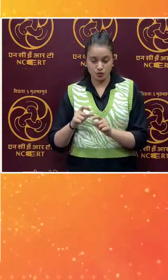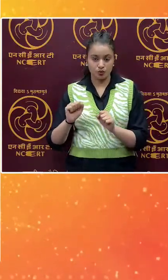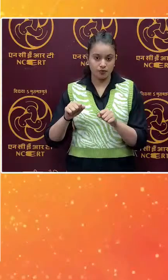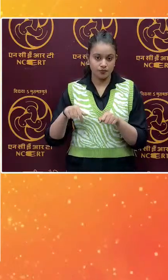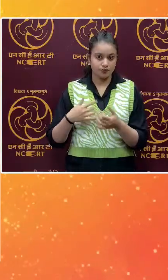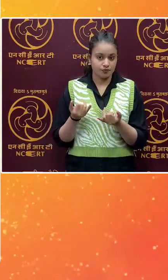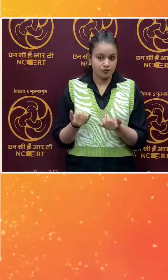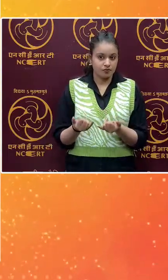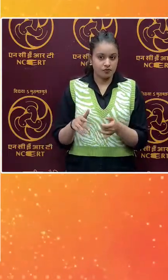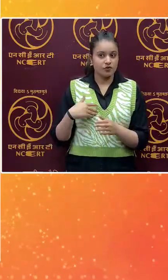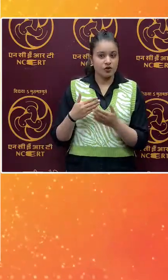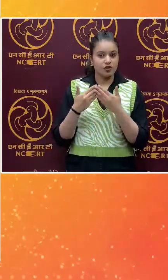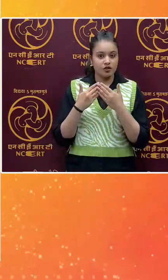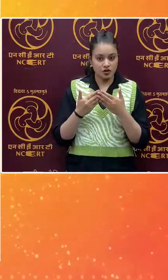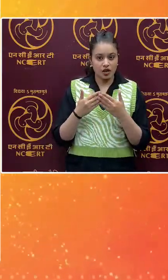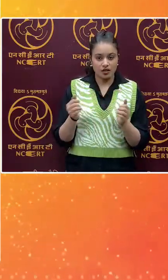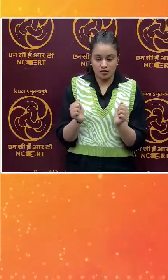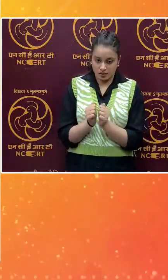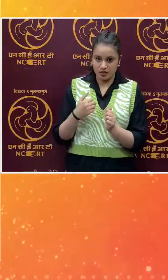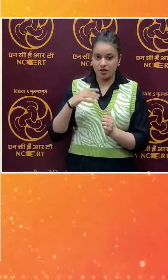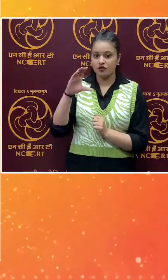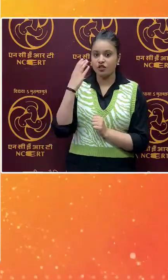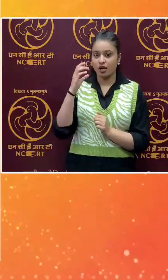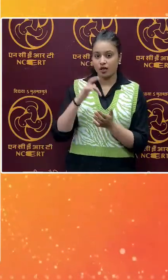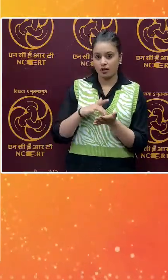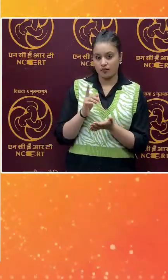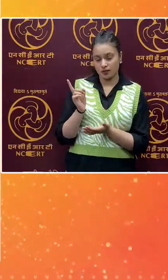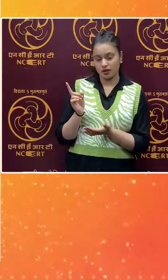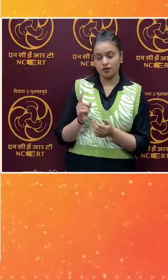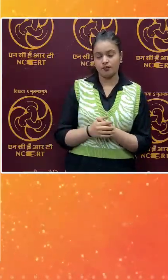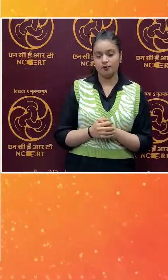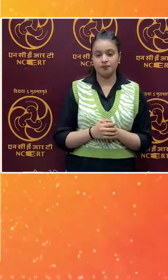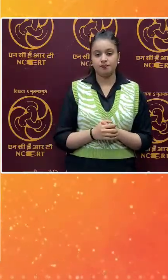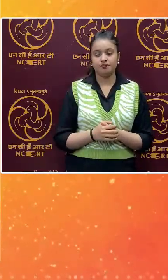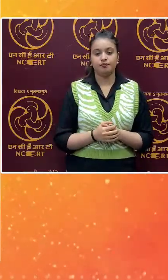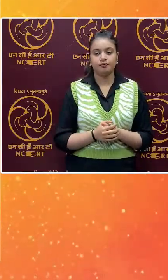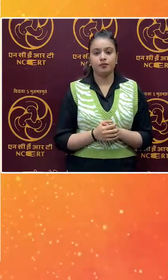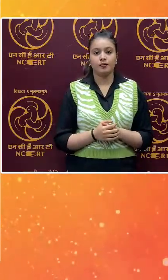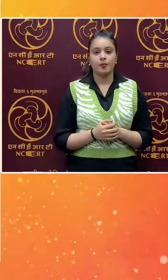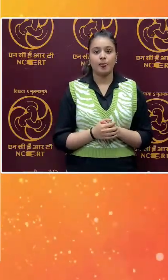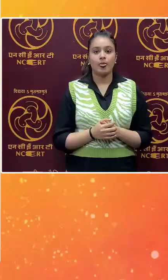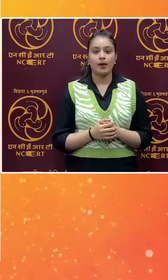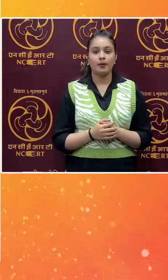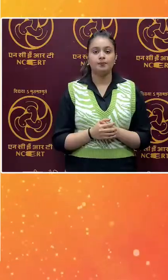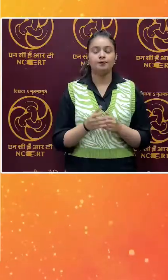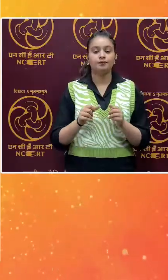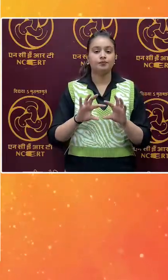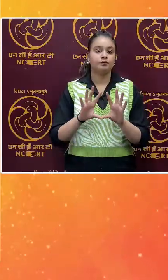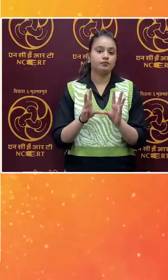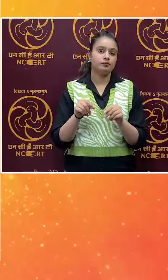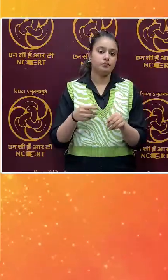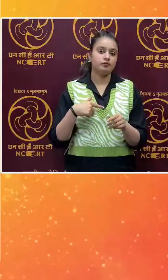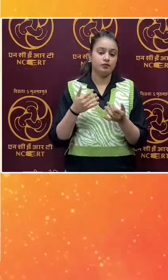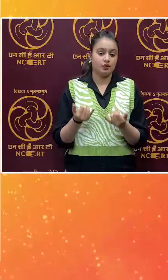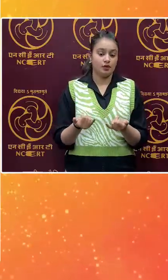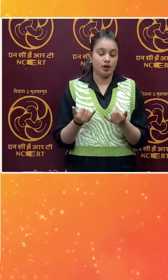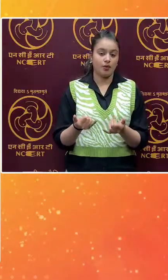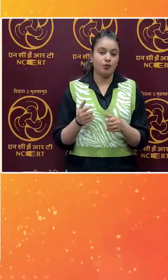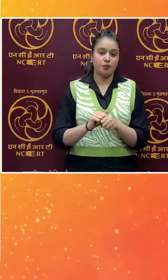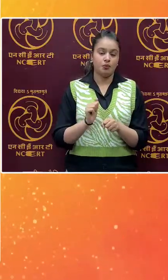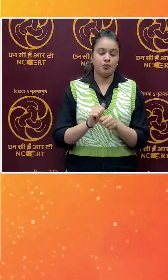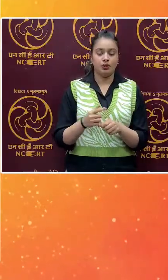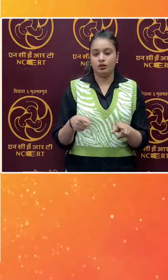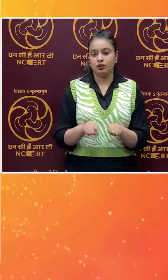is studied with me at Chandigarh, and this is where he is today.